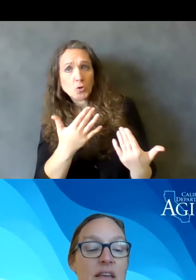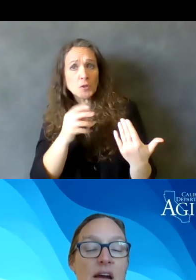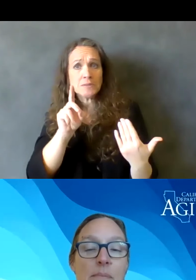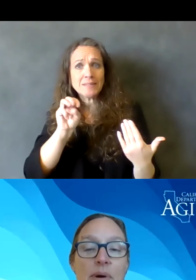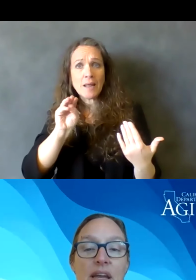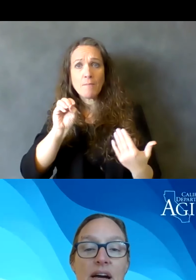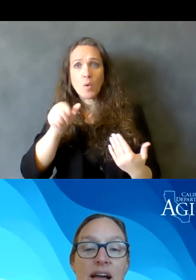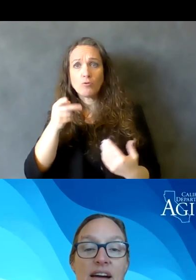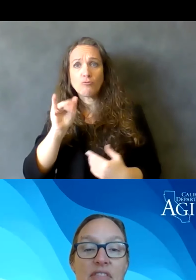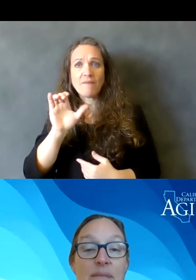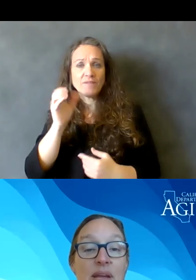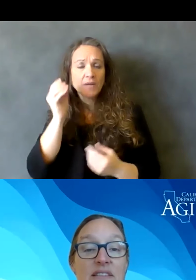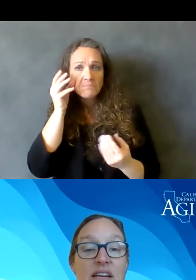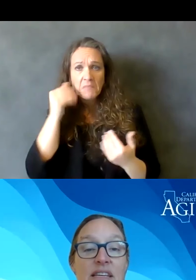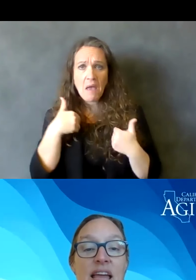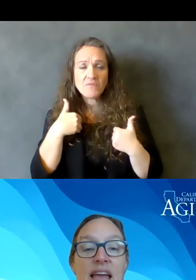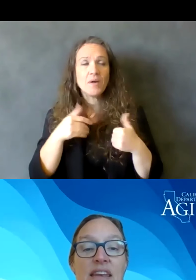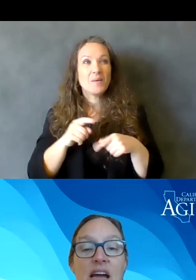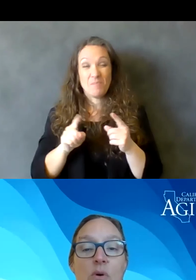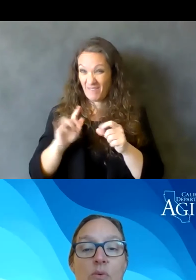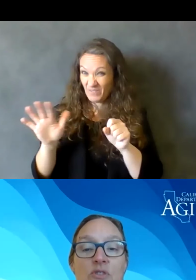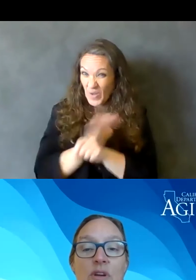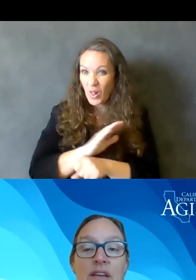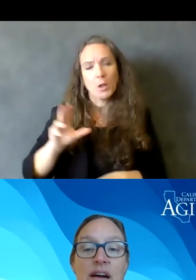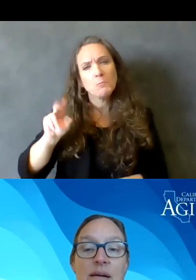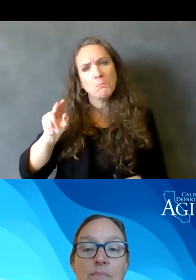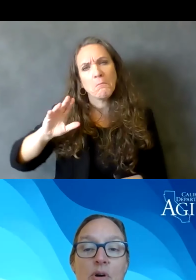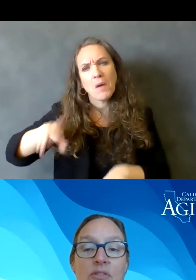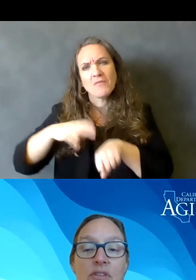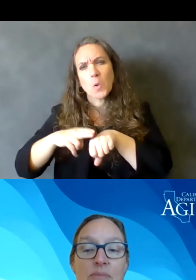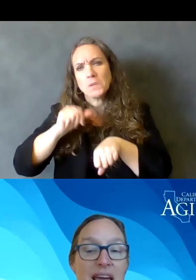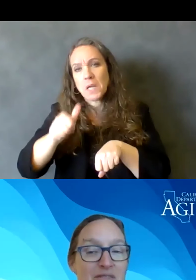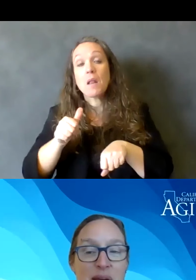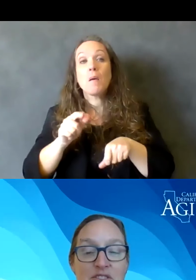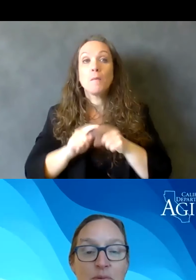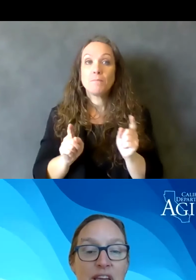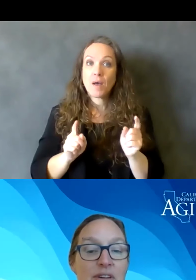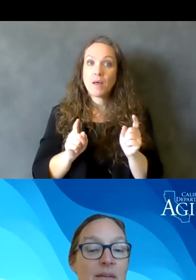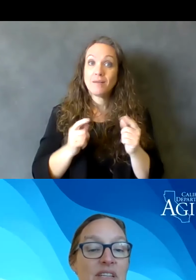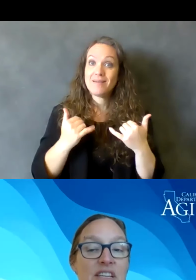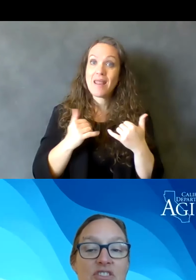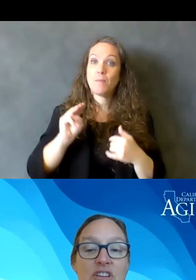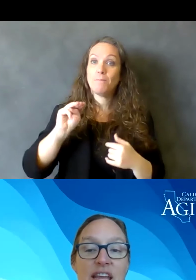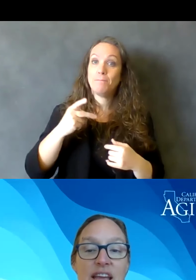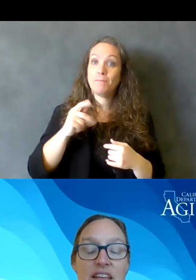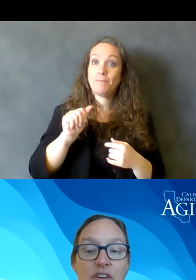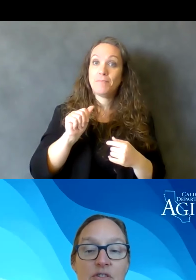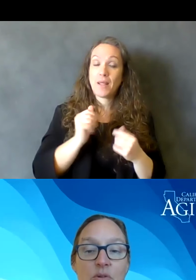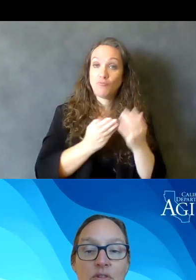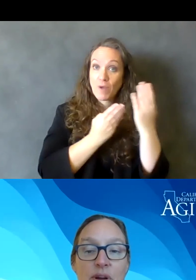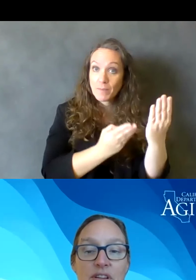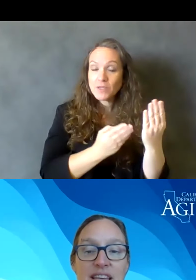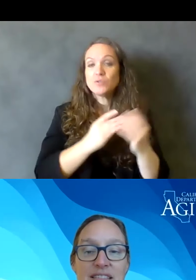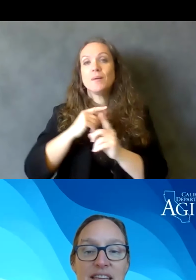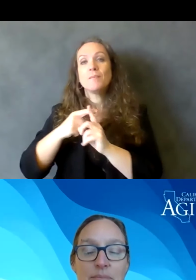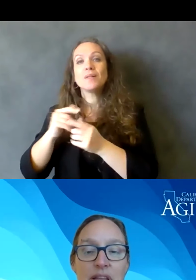means, but have that baseline. And now what we're doing, both out of a master plan recommendation and out of our new